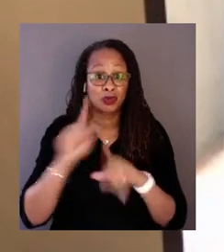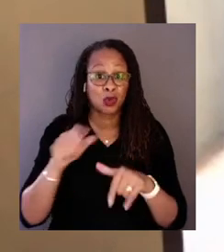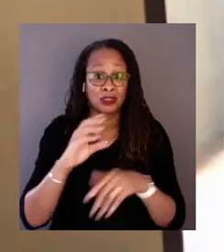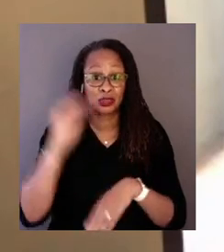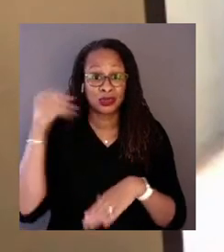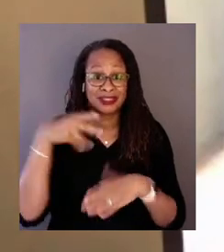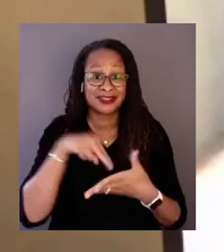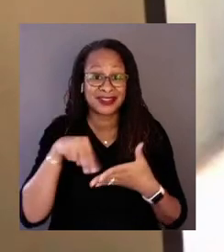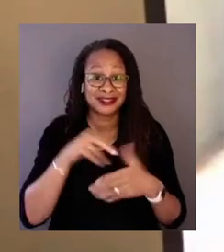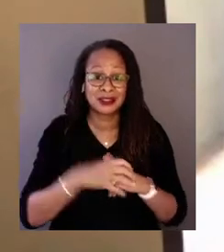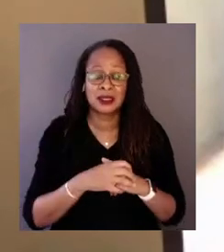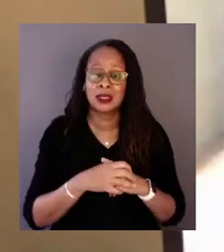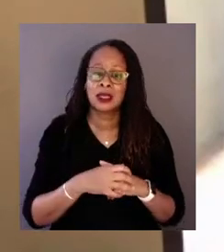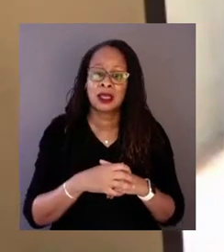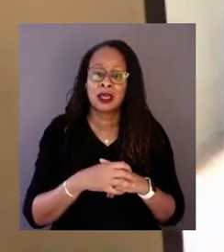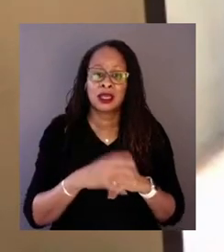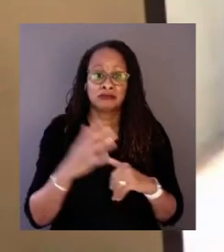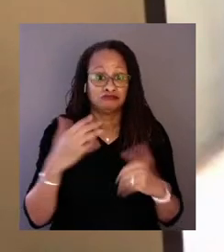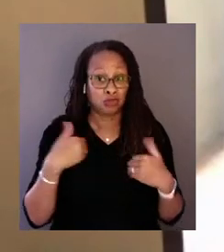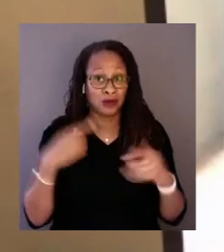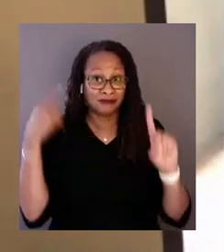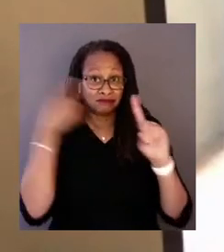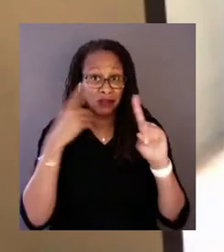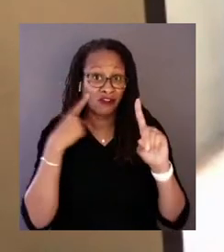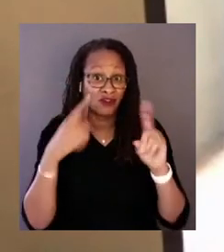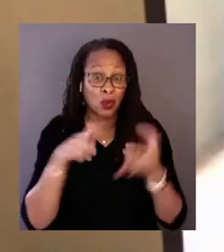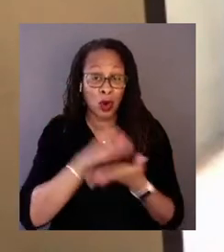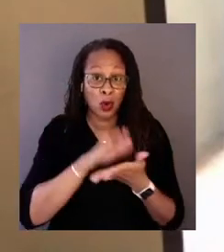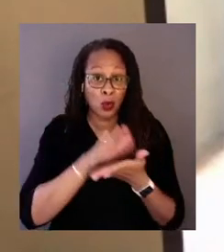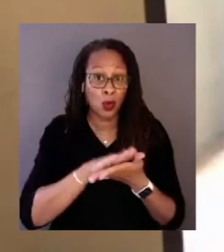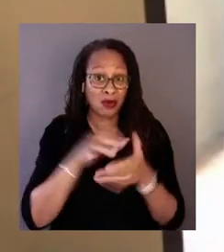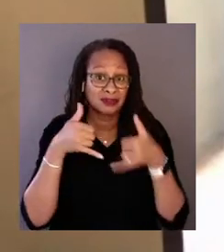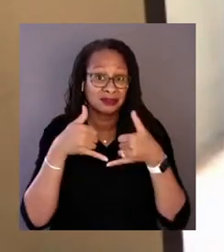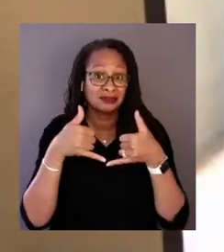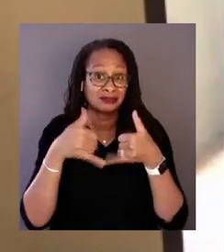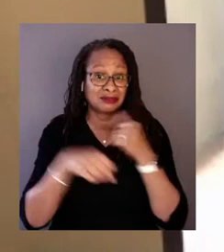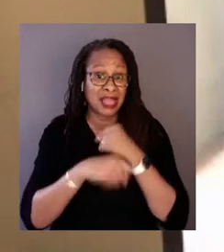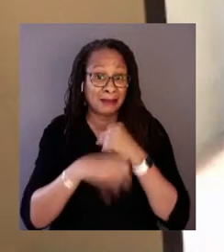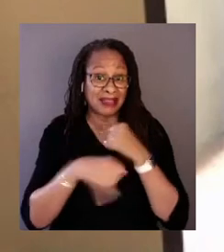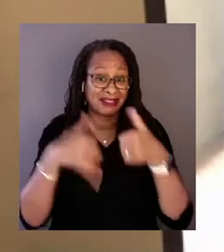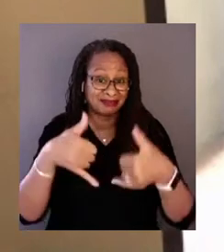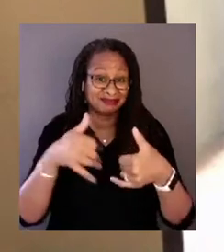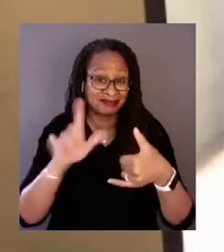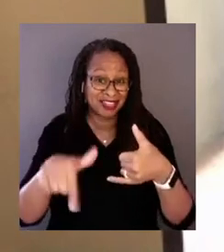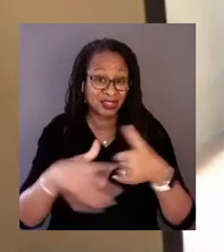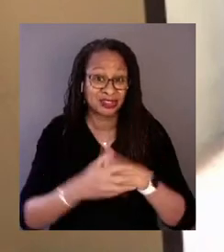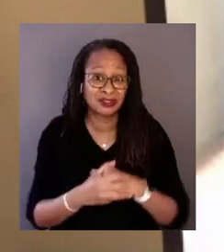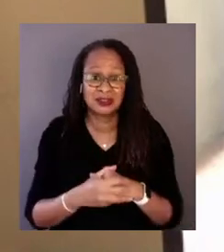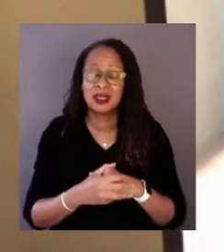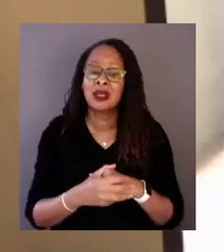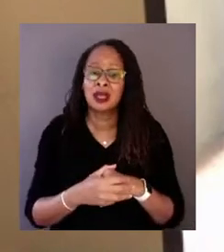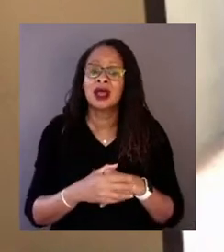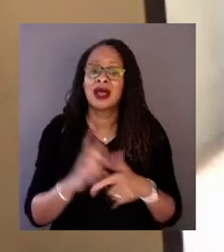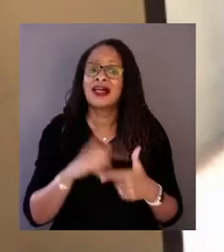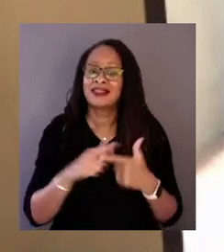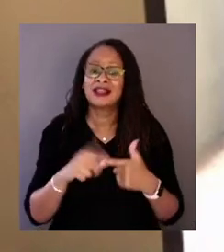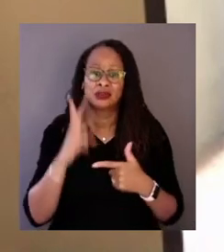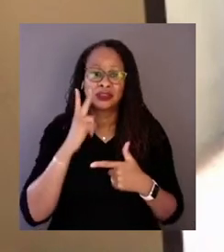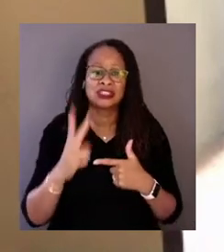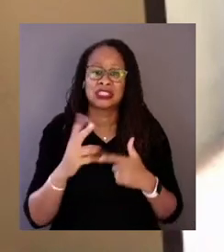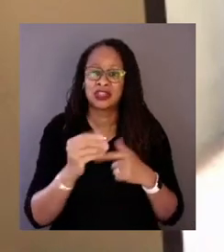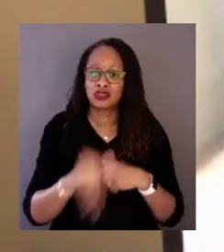have aspirations for an awards campaign later? Because that's when you're going to start really the groundwork of